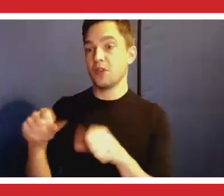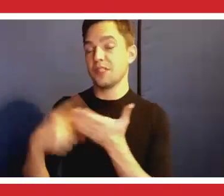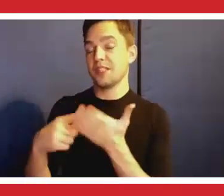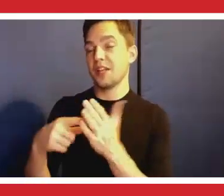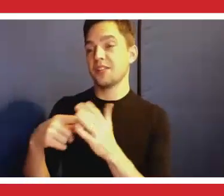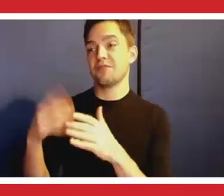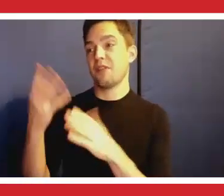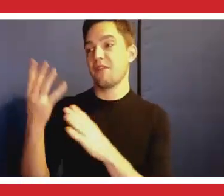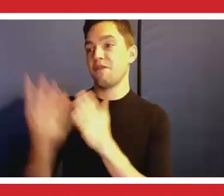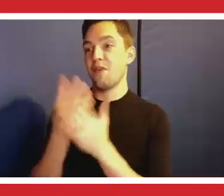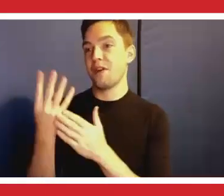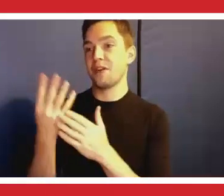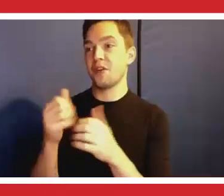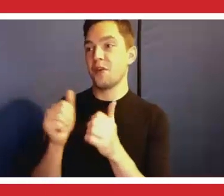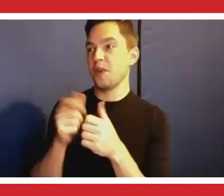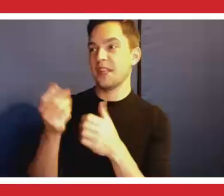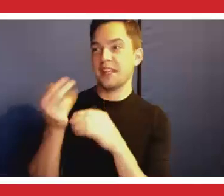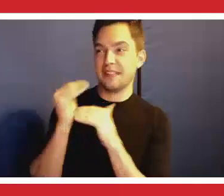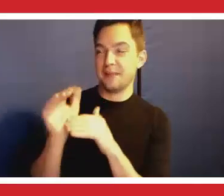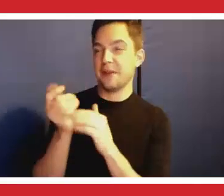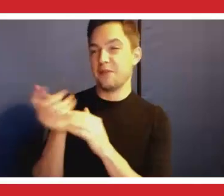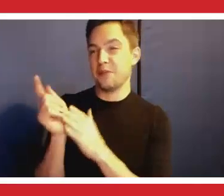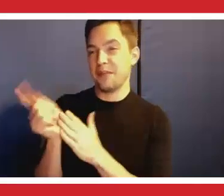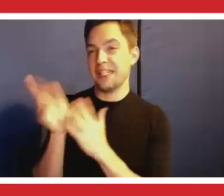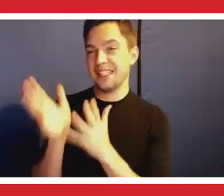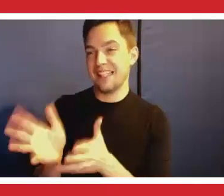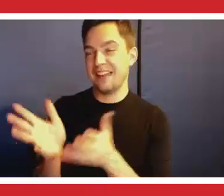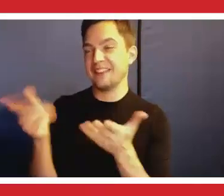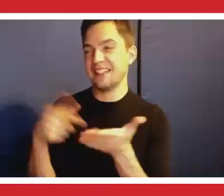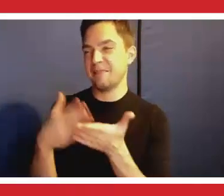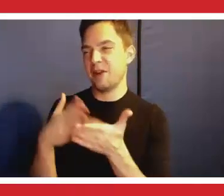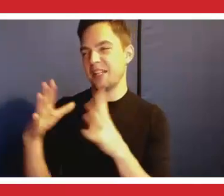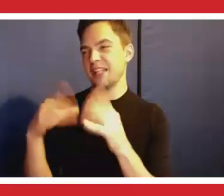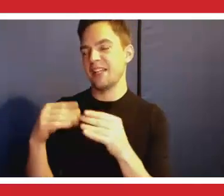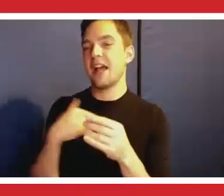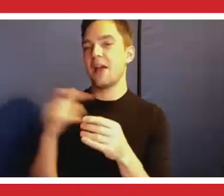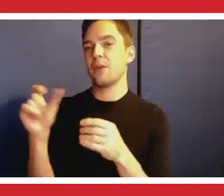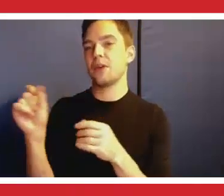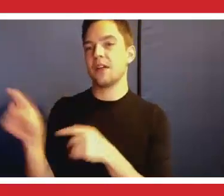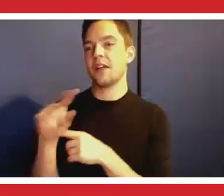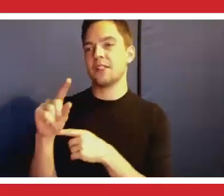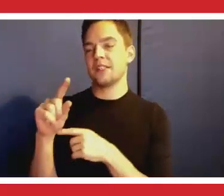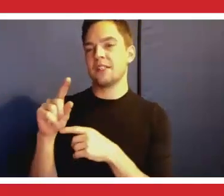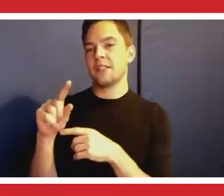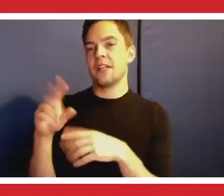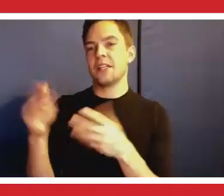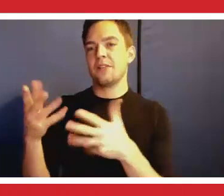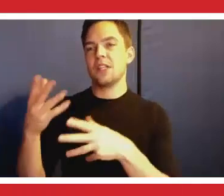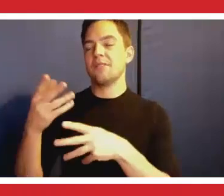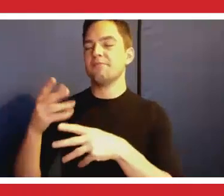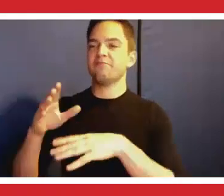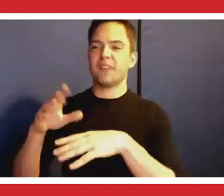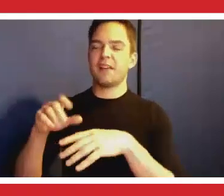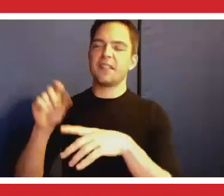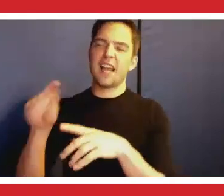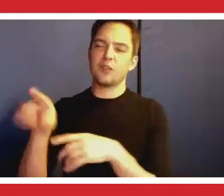to go at this part of the session, I'm going to task you all with the very difficult job to be super concise. I'm